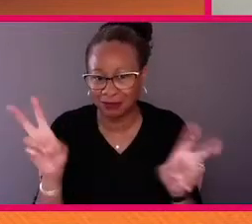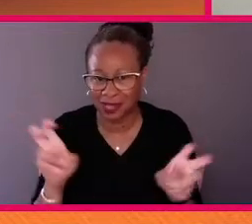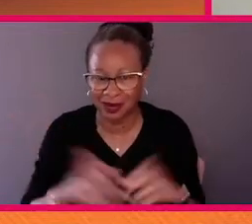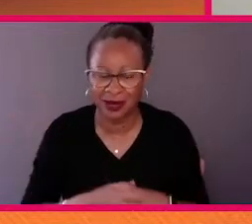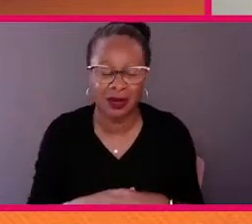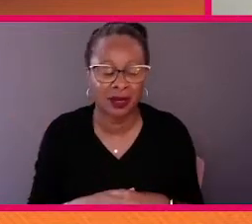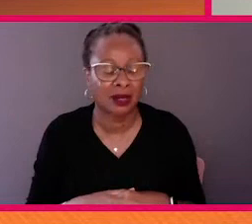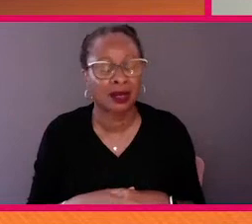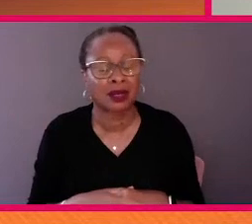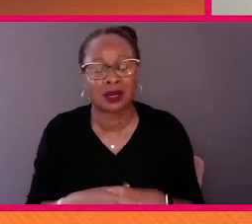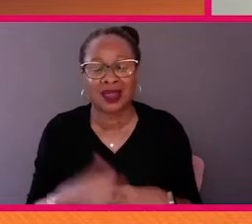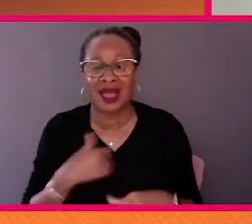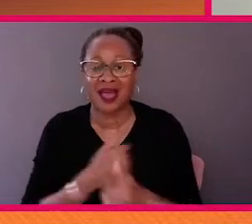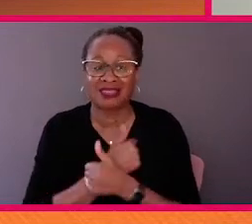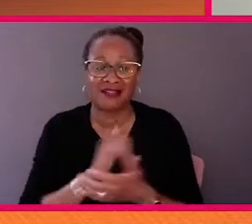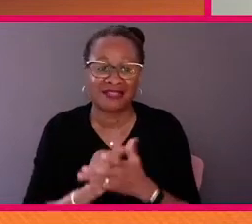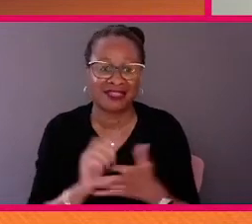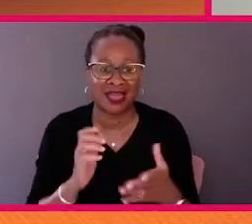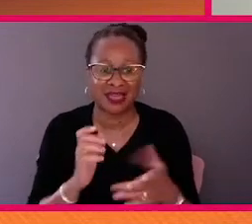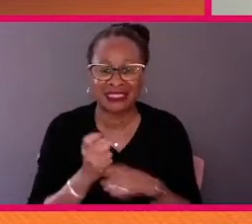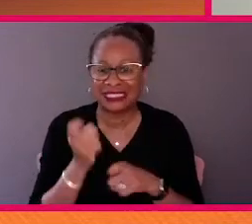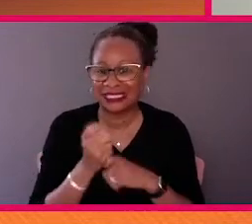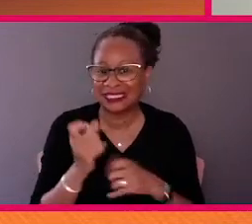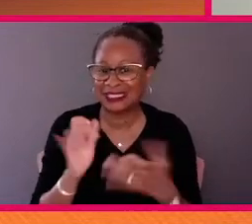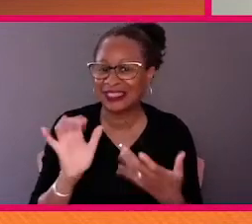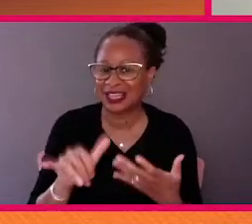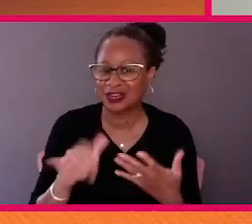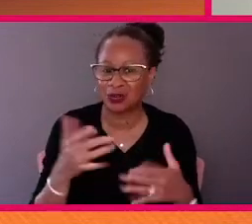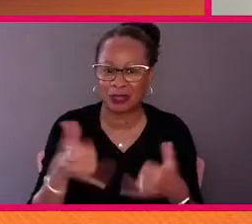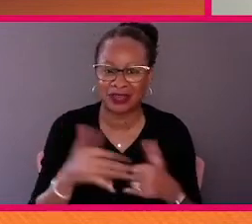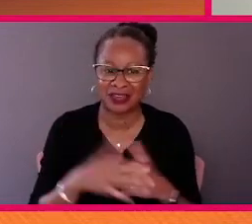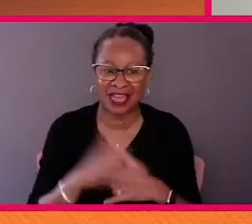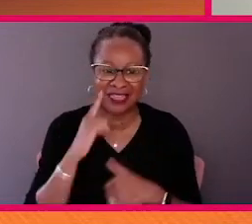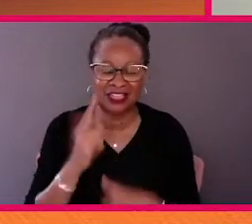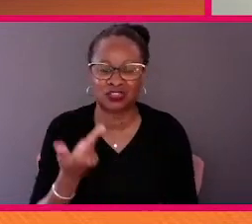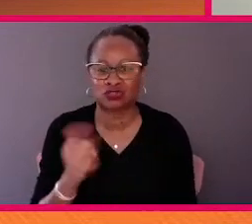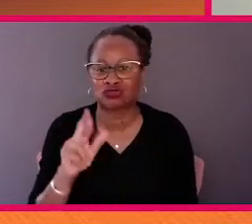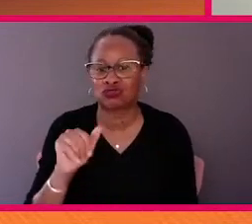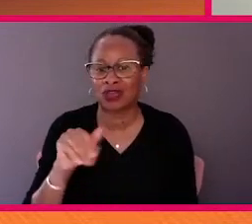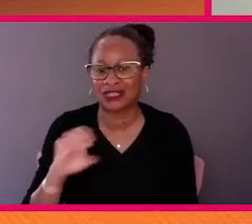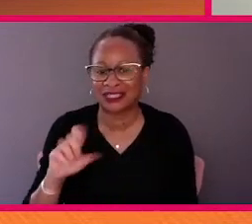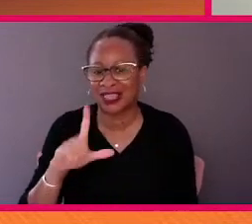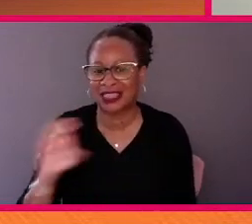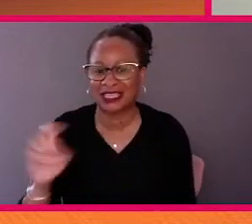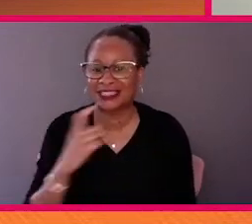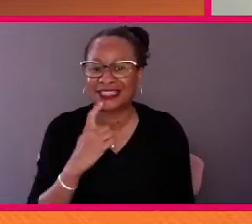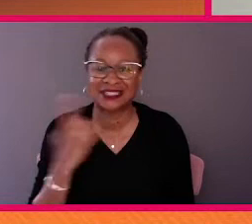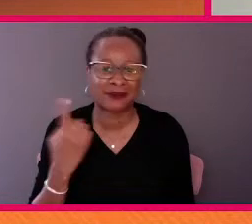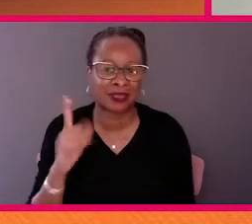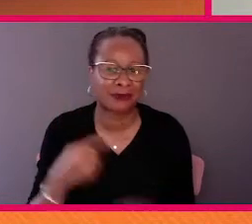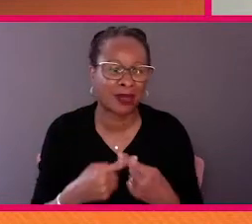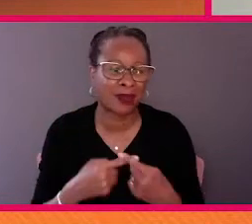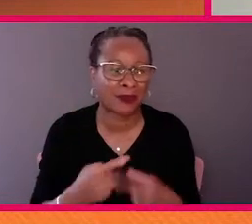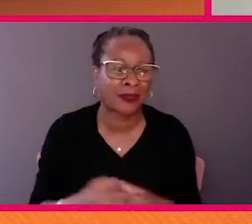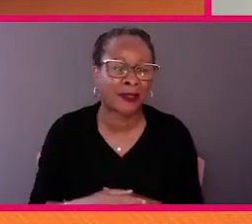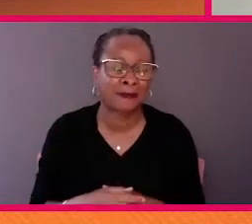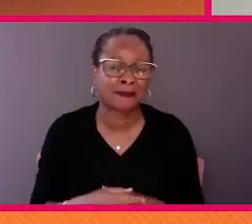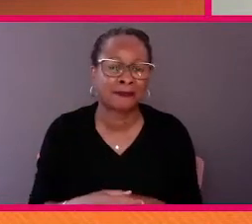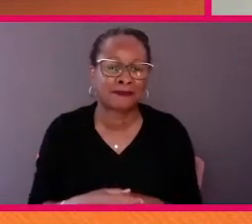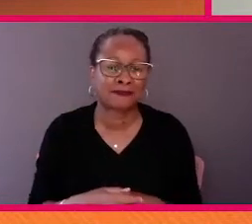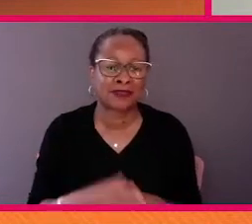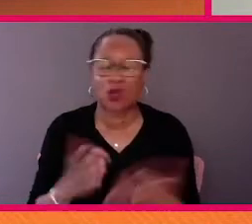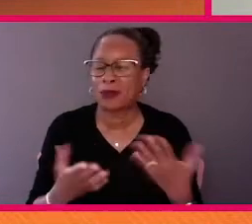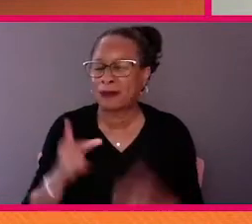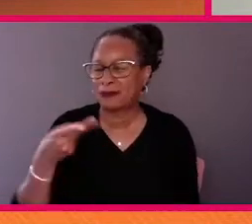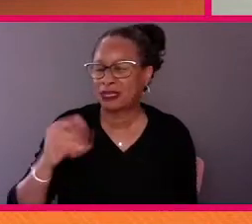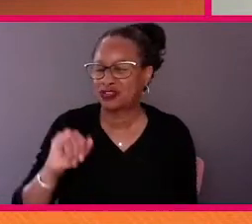I love that teaser that you played because it was Grace Lee that said something about, or it was PJ talking about